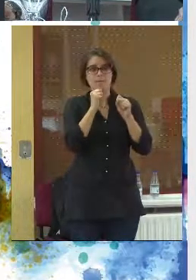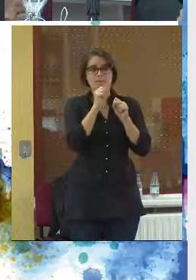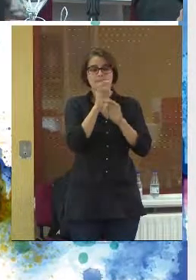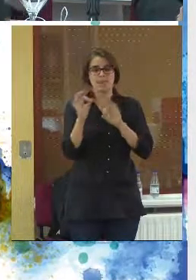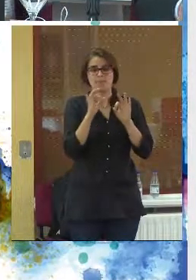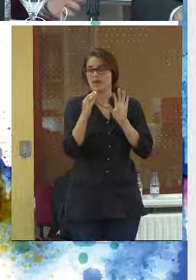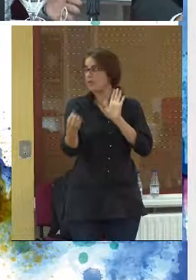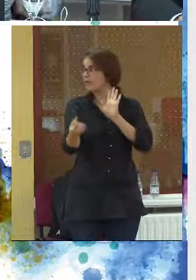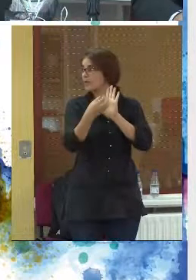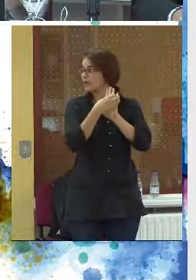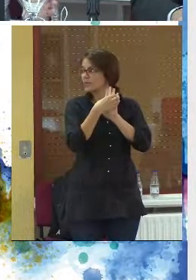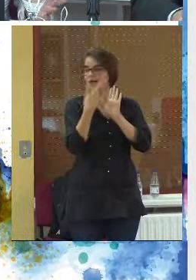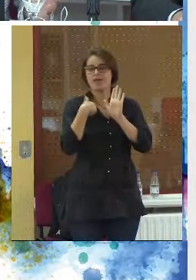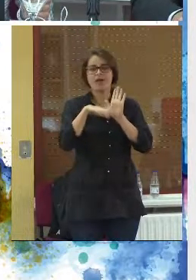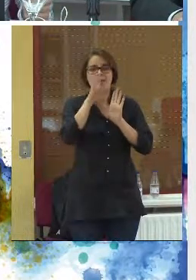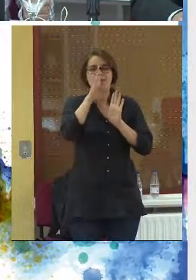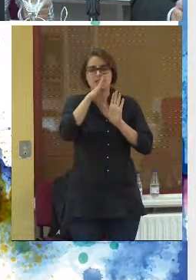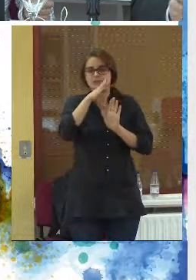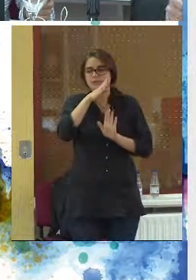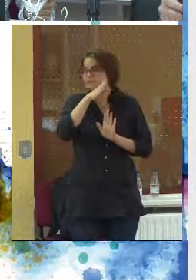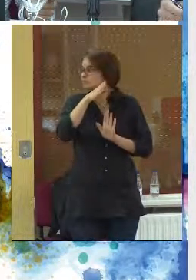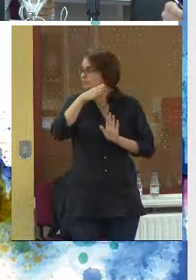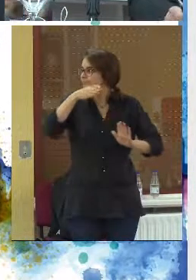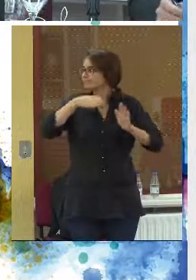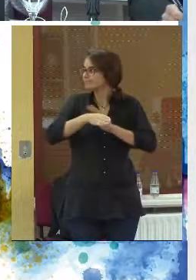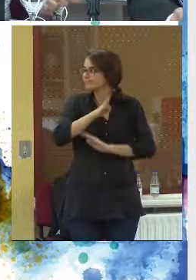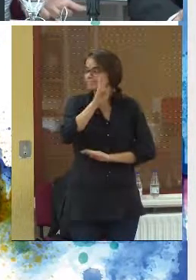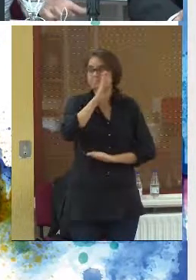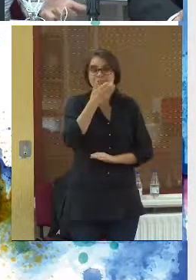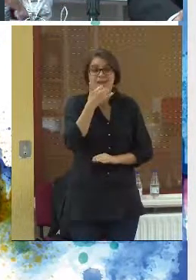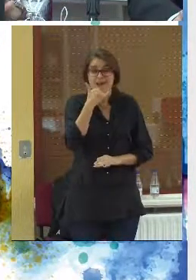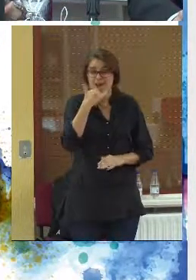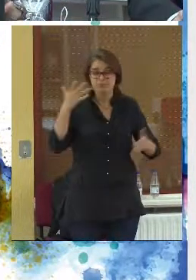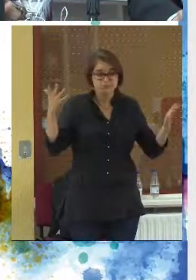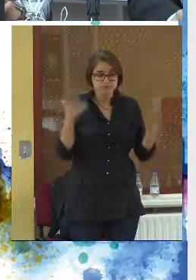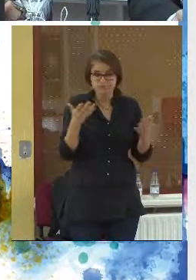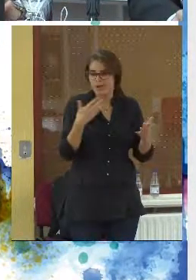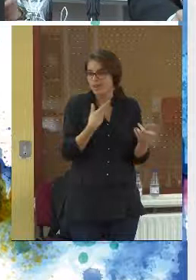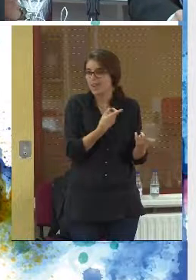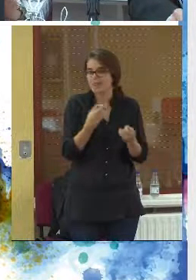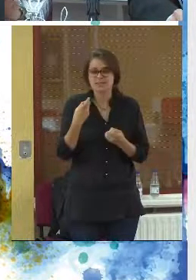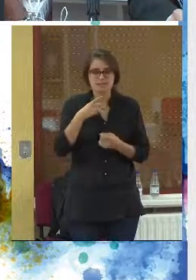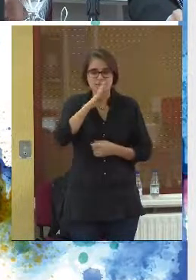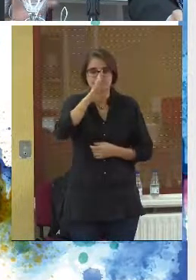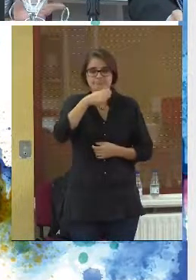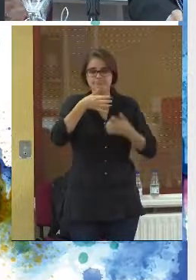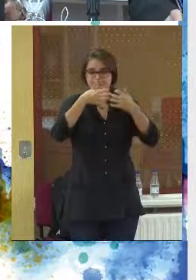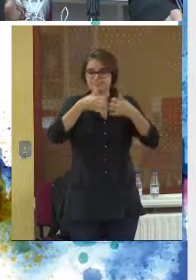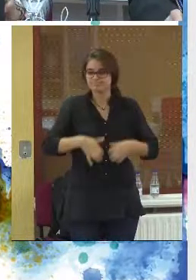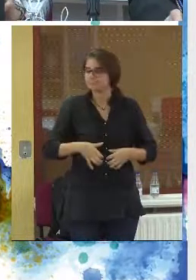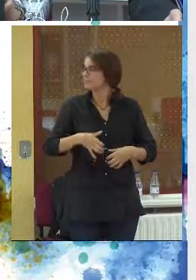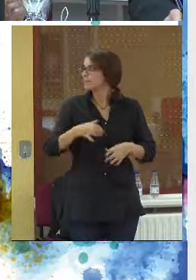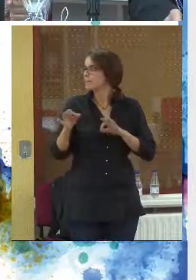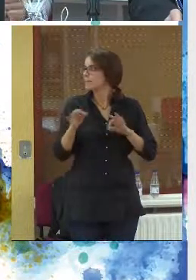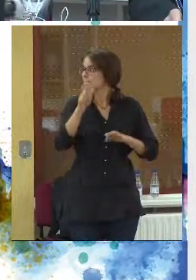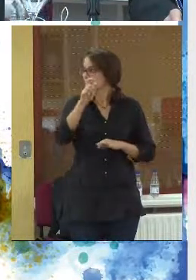you see the picture of the tutor, you can have direct access. If you need to contact your tutor for any given reason, in case